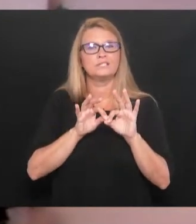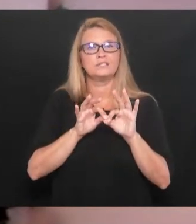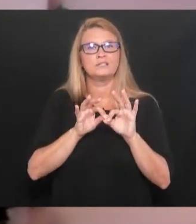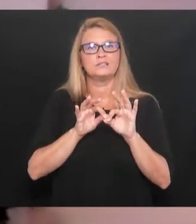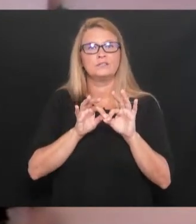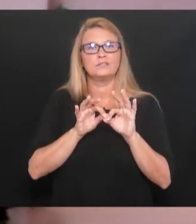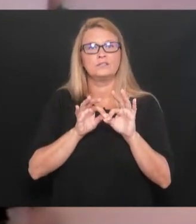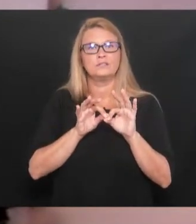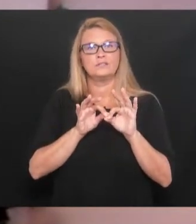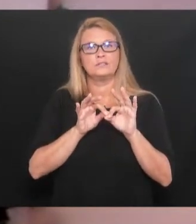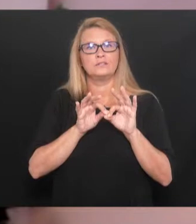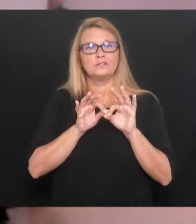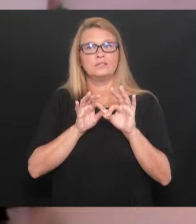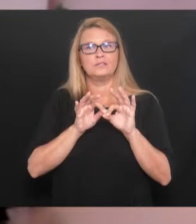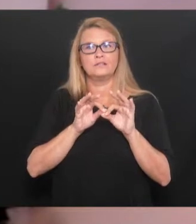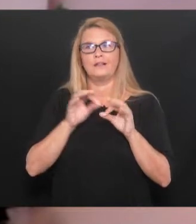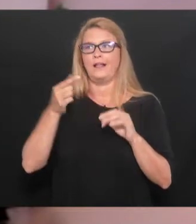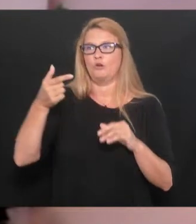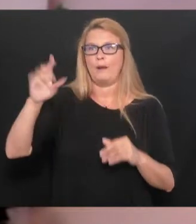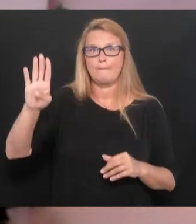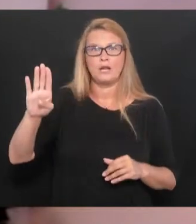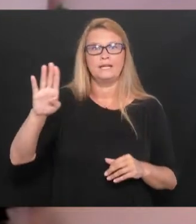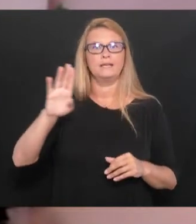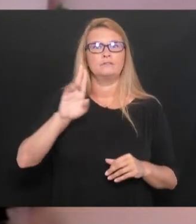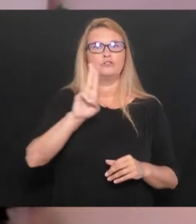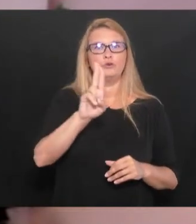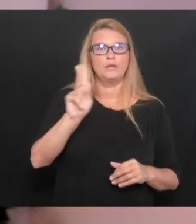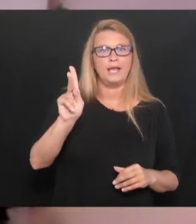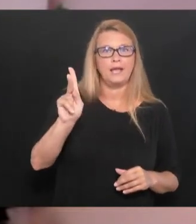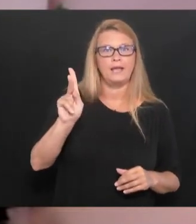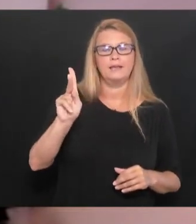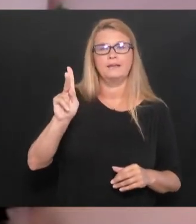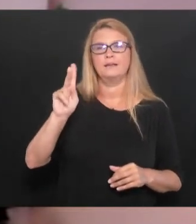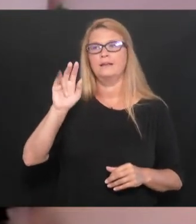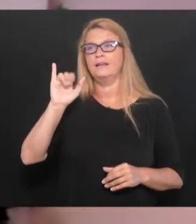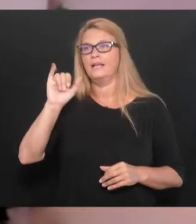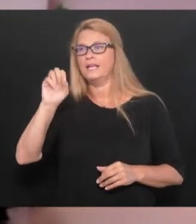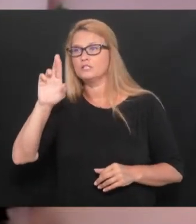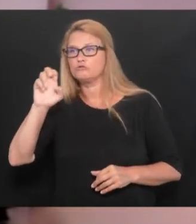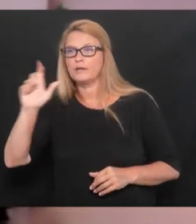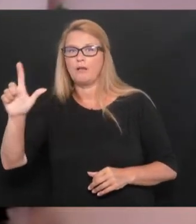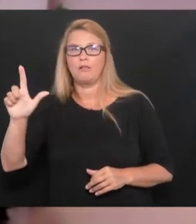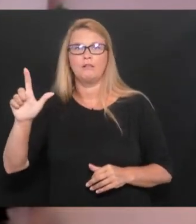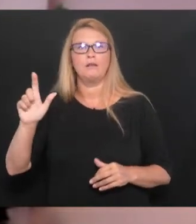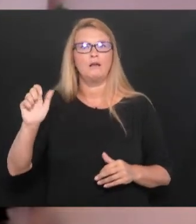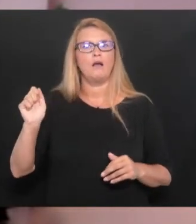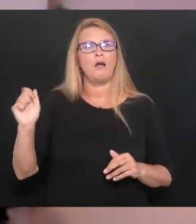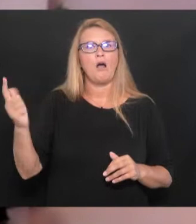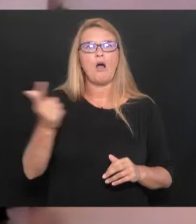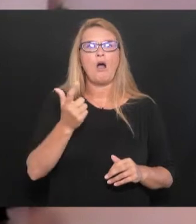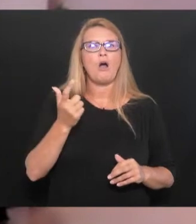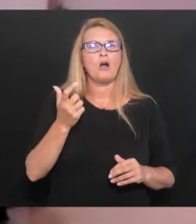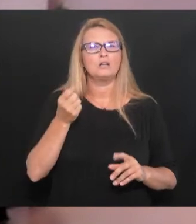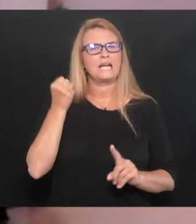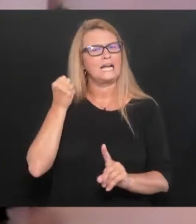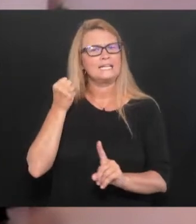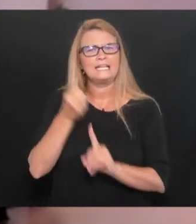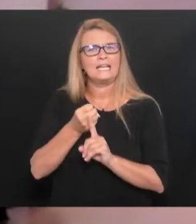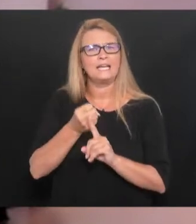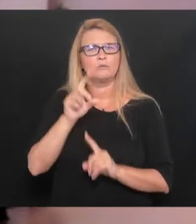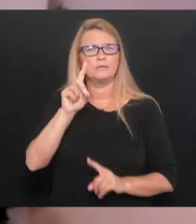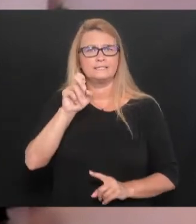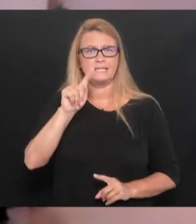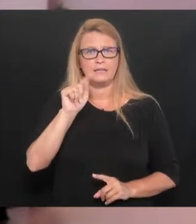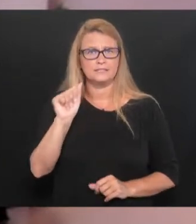like in Great Britain or the UK and in Israel, that all got really hit hard with the